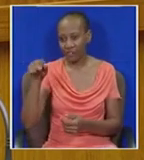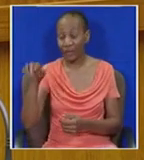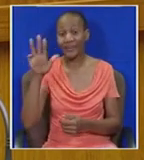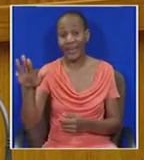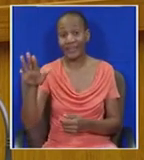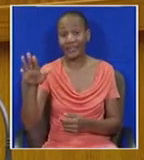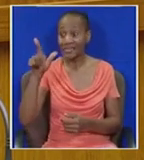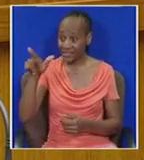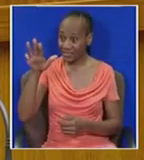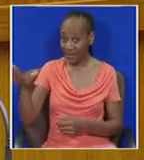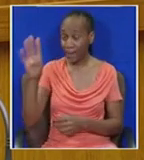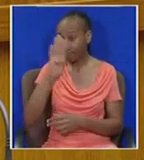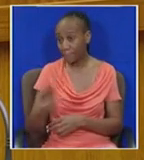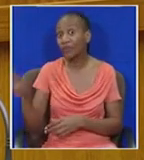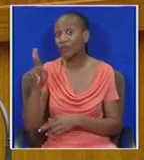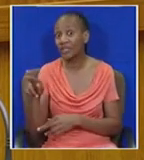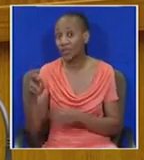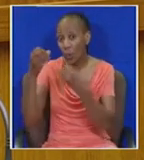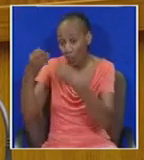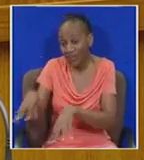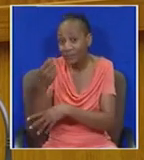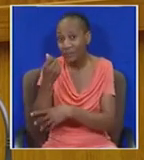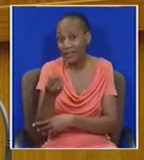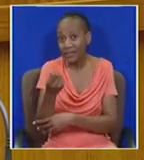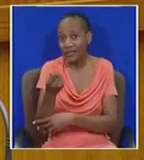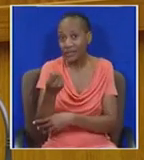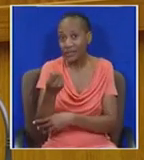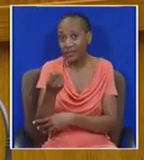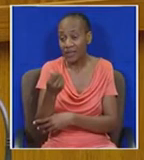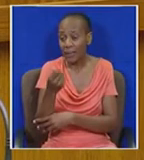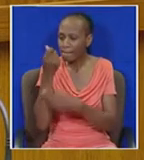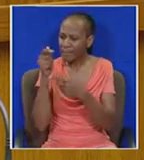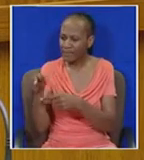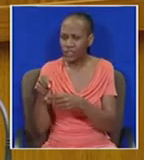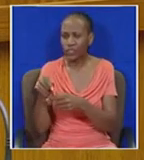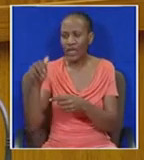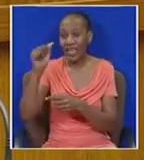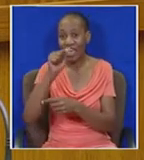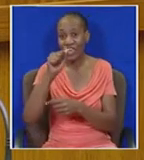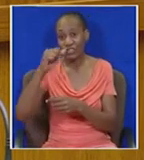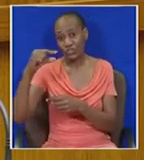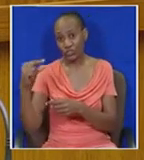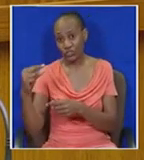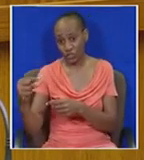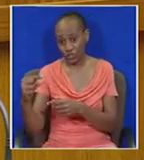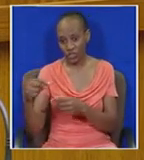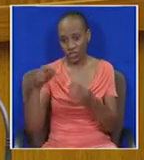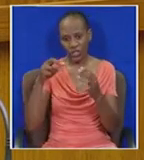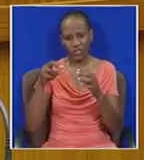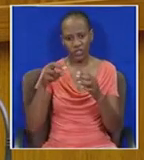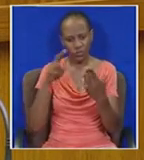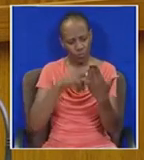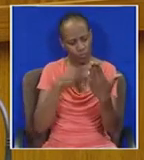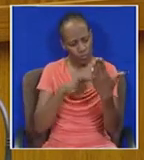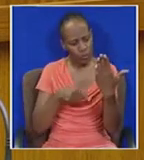127.979 billion in irregular expenditure was uncovered by the Auditor General from 2013-2014 till